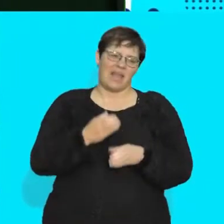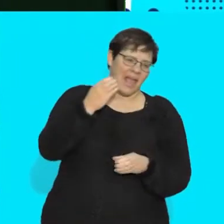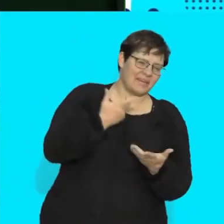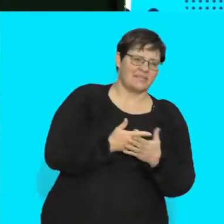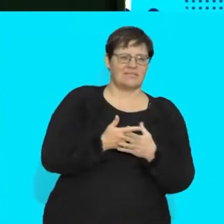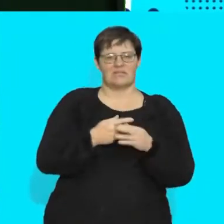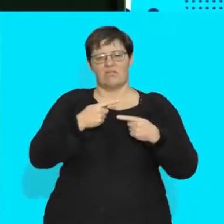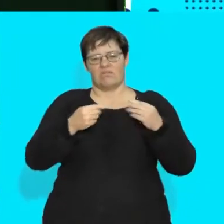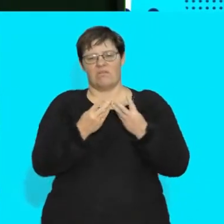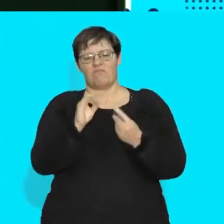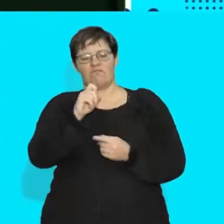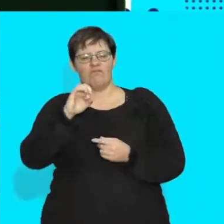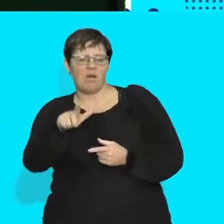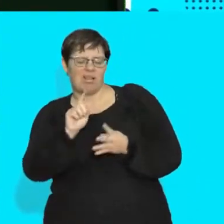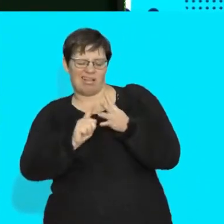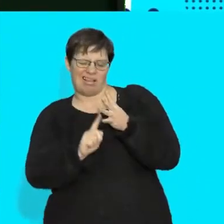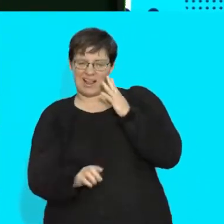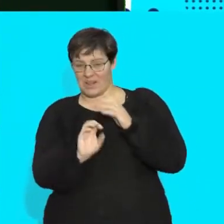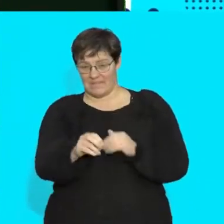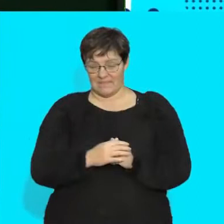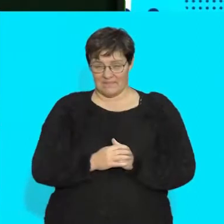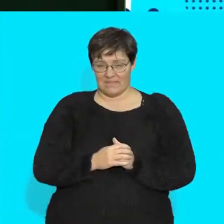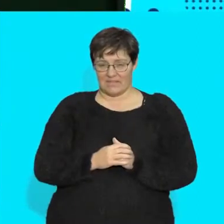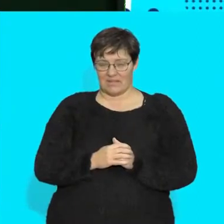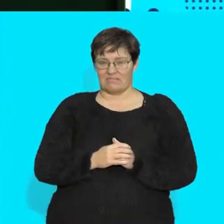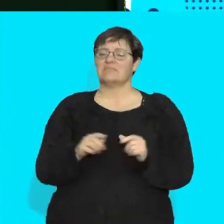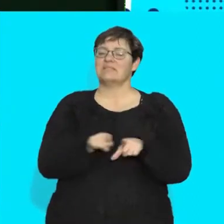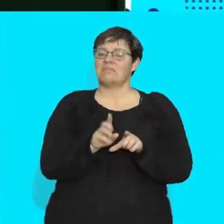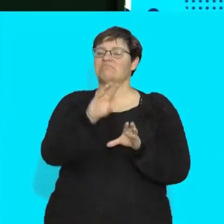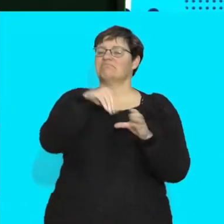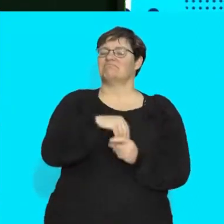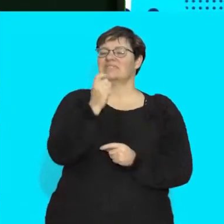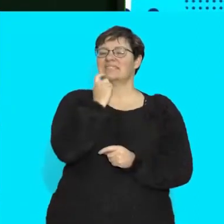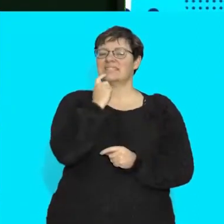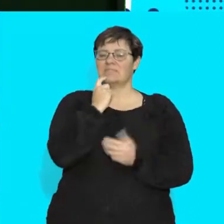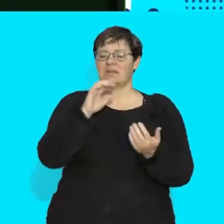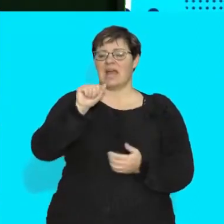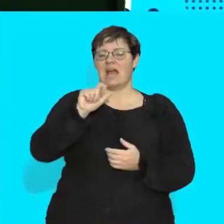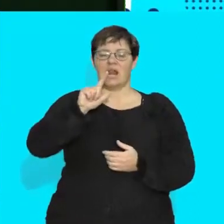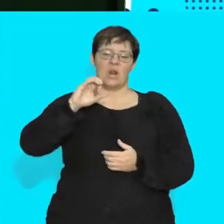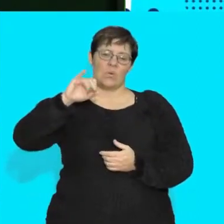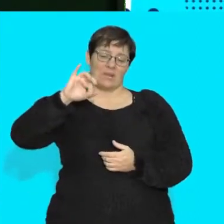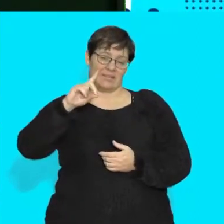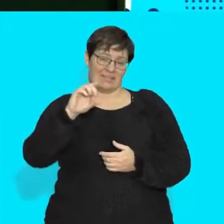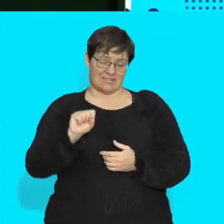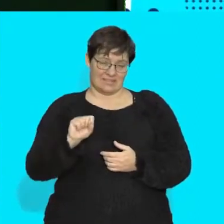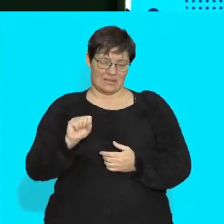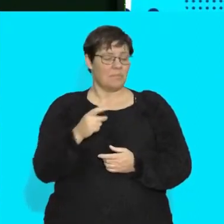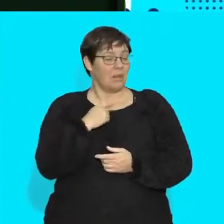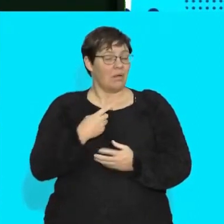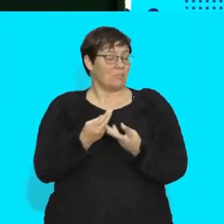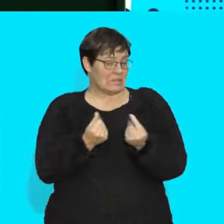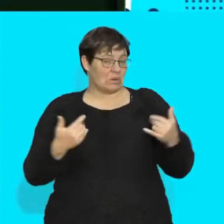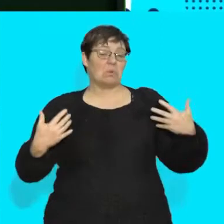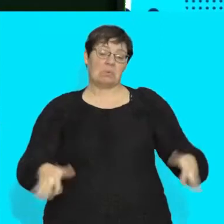make cans and foil and all the lovely things that we have with aluminium. It can even be included with steel to make alloys. So it's a very,